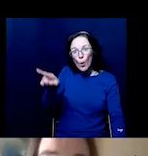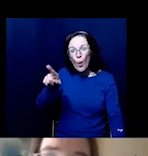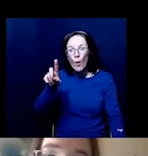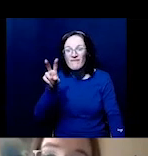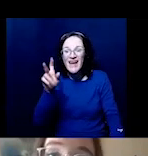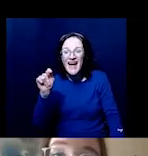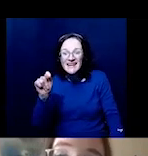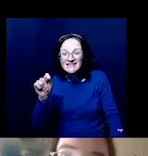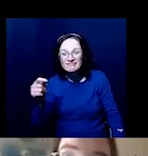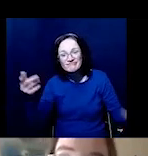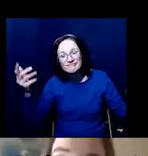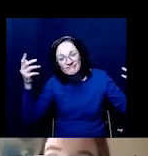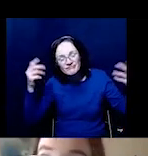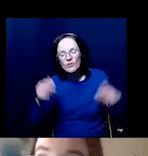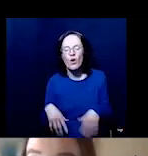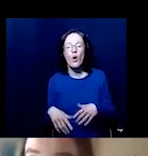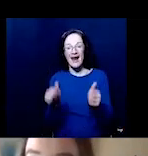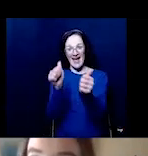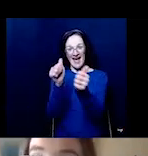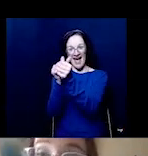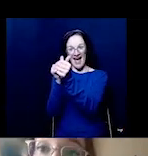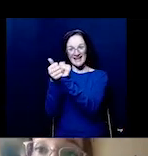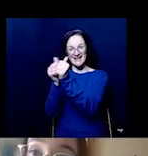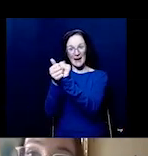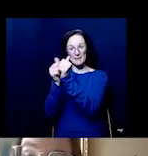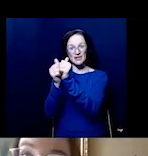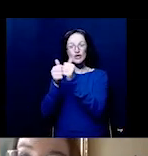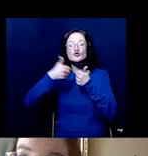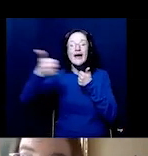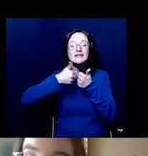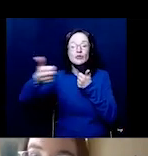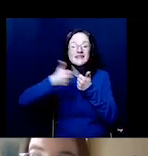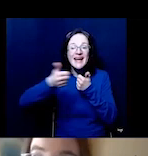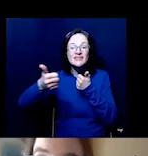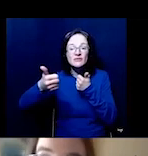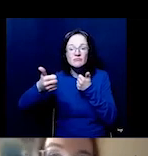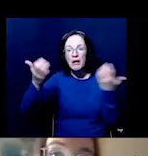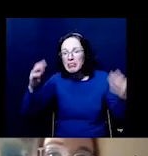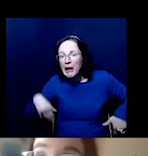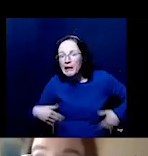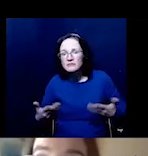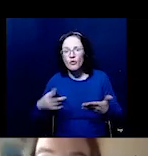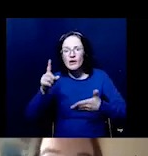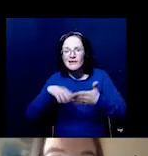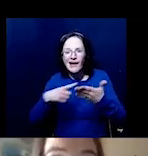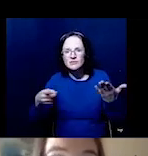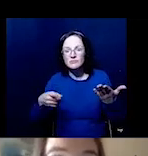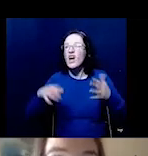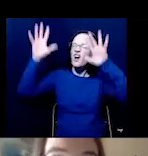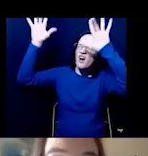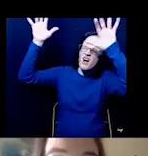Adapted transportation can be late or canceled. That could happen during snowstorms or a bunch of